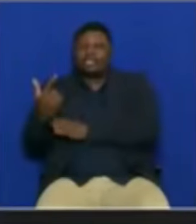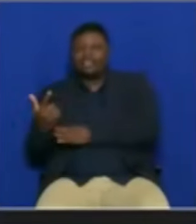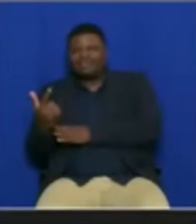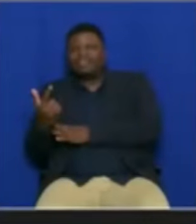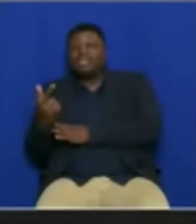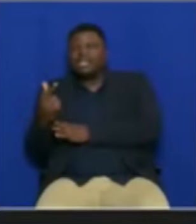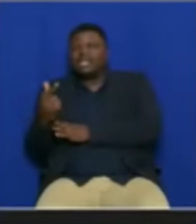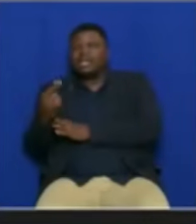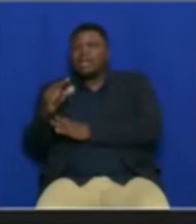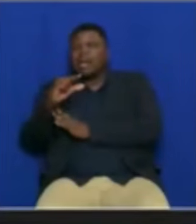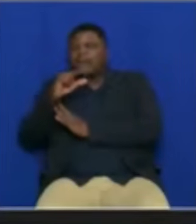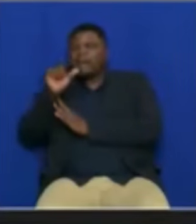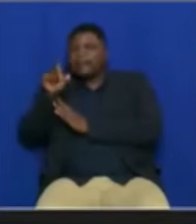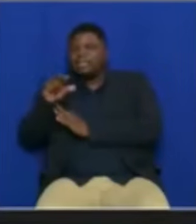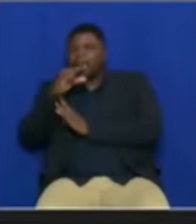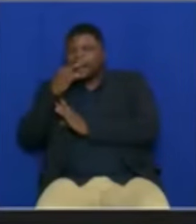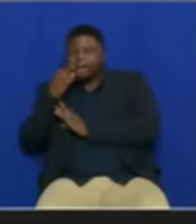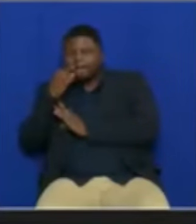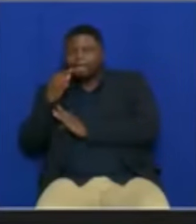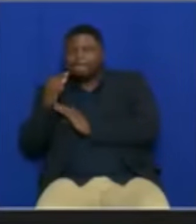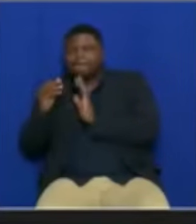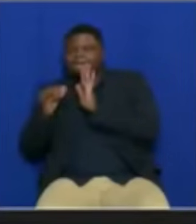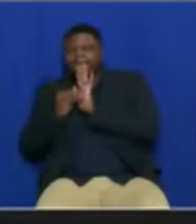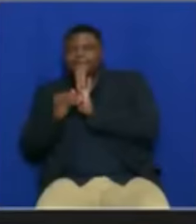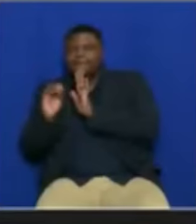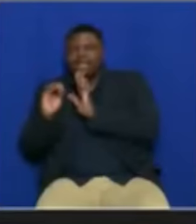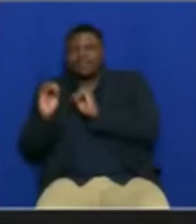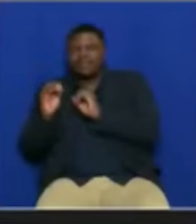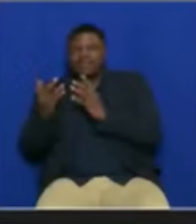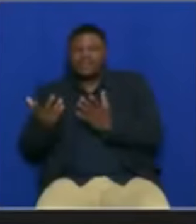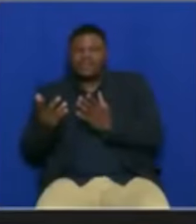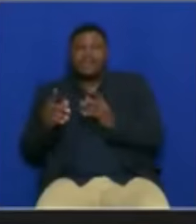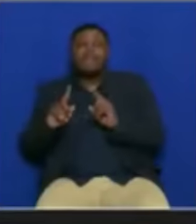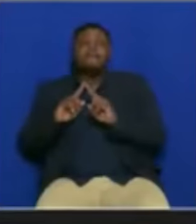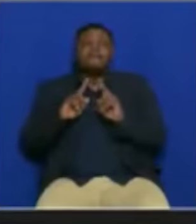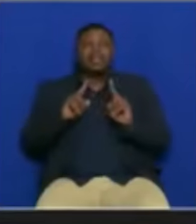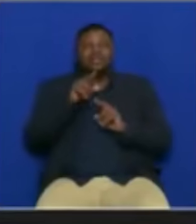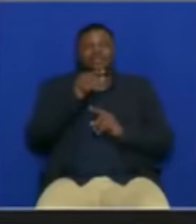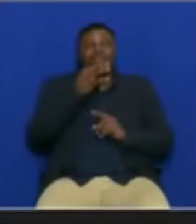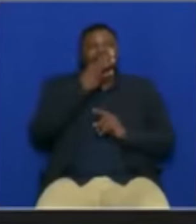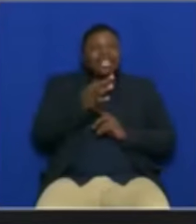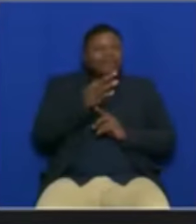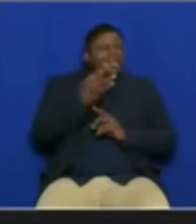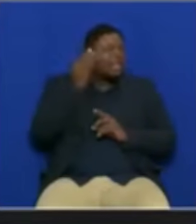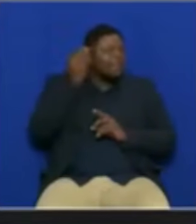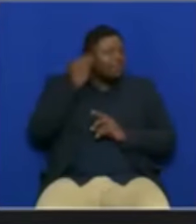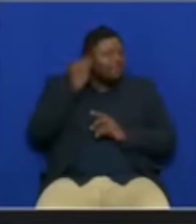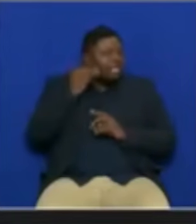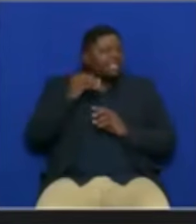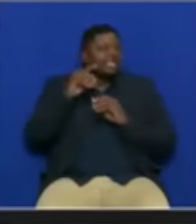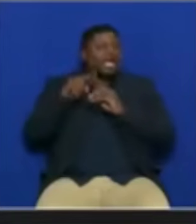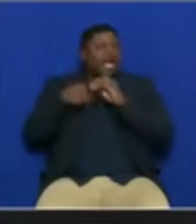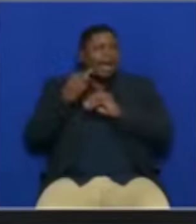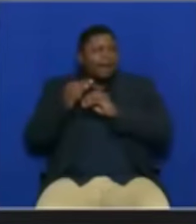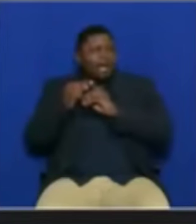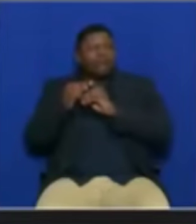but are you saying this information about them was